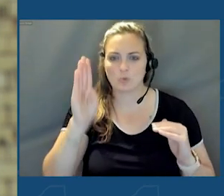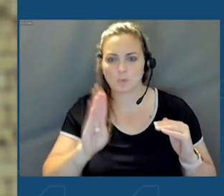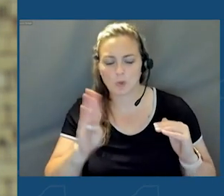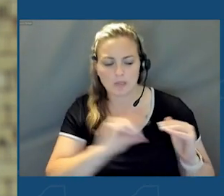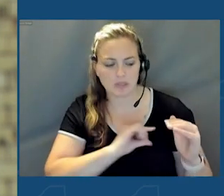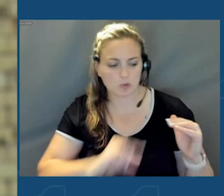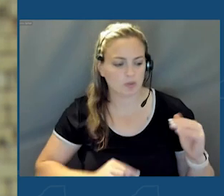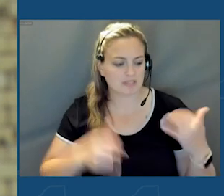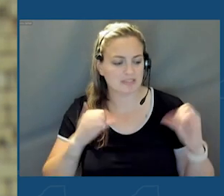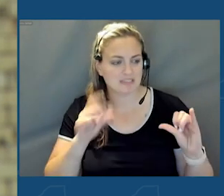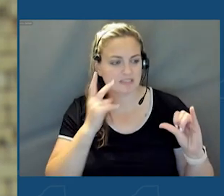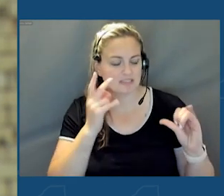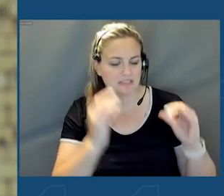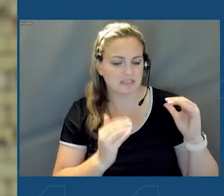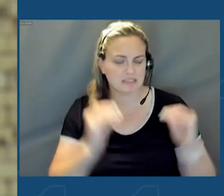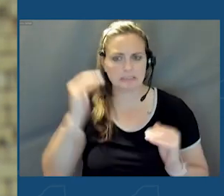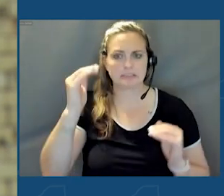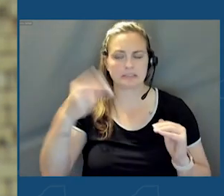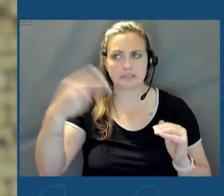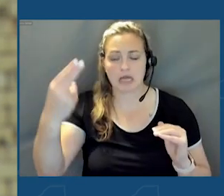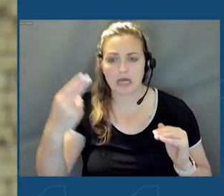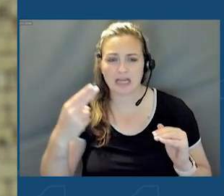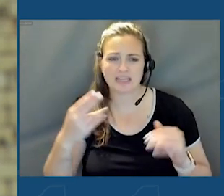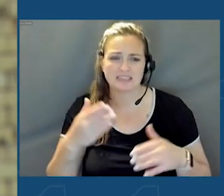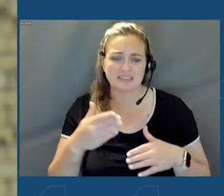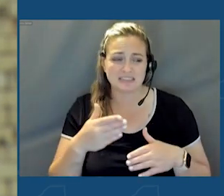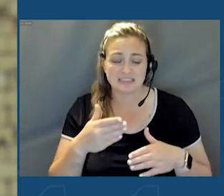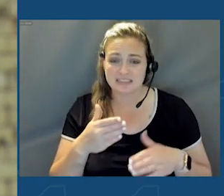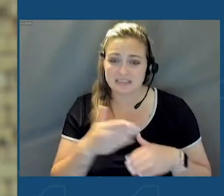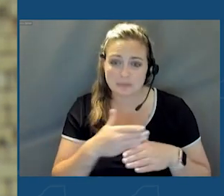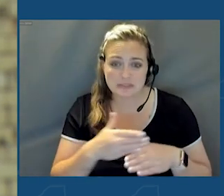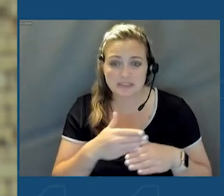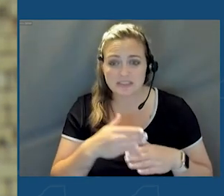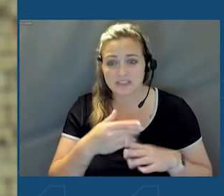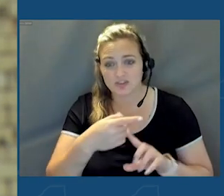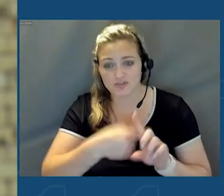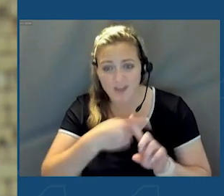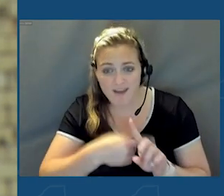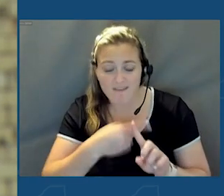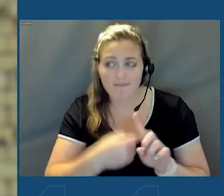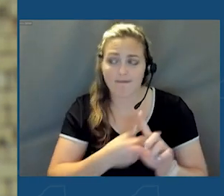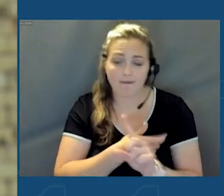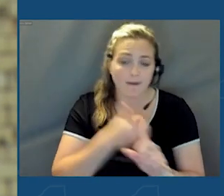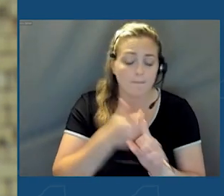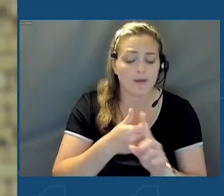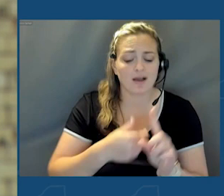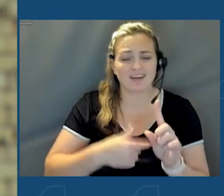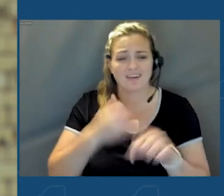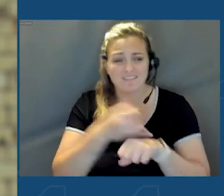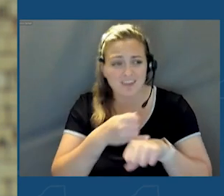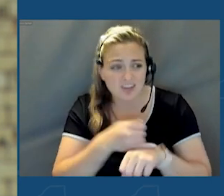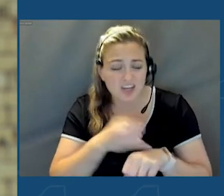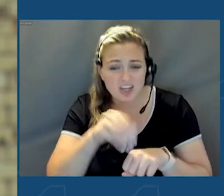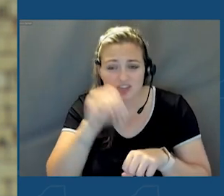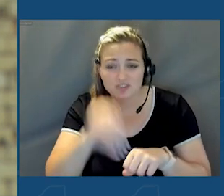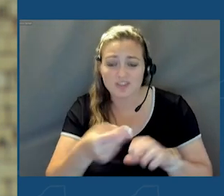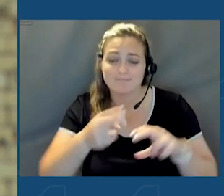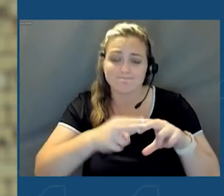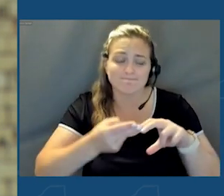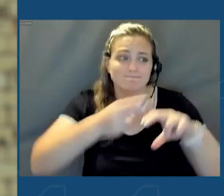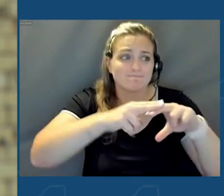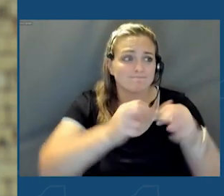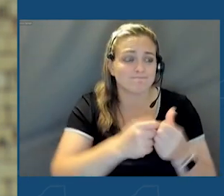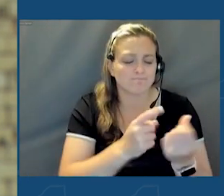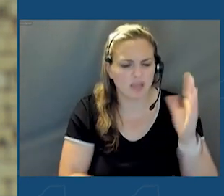still seeing record high median rents, about the impact of rising interest rates on mortgage rates, about the spike